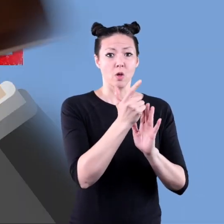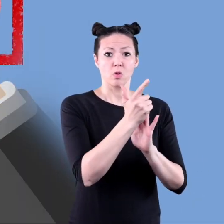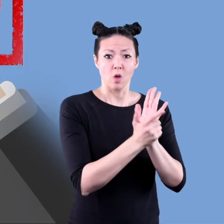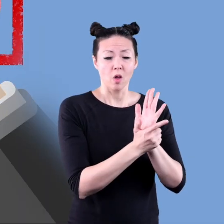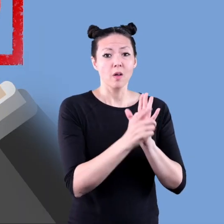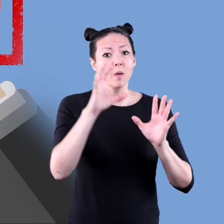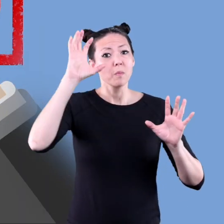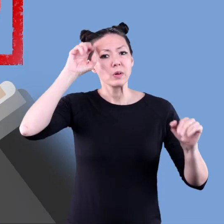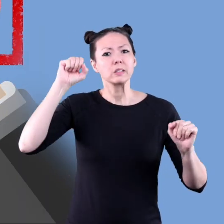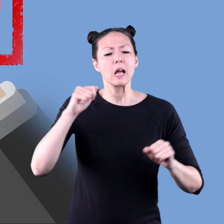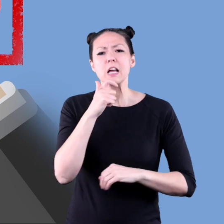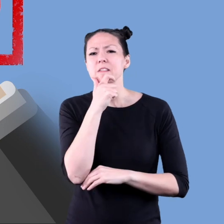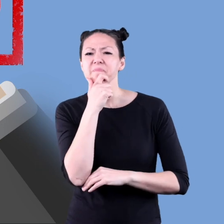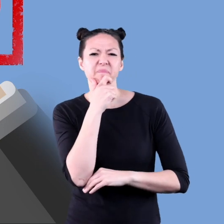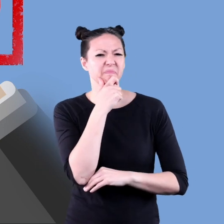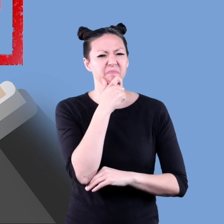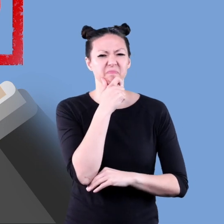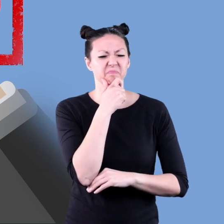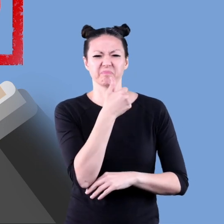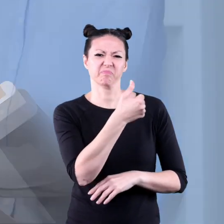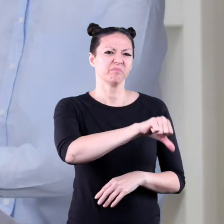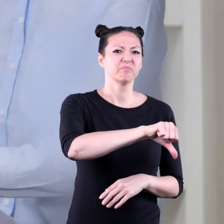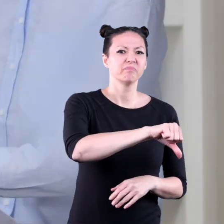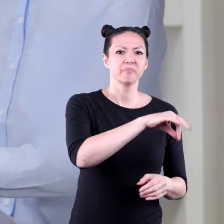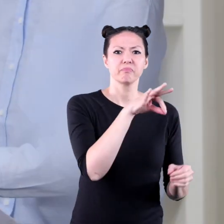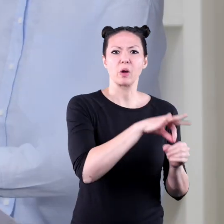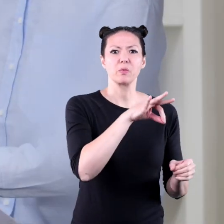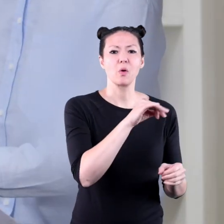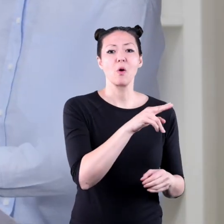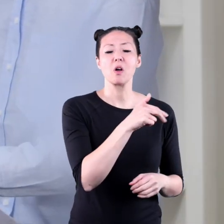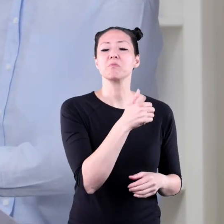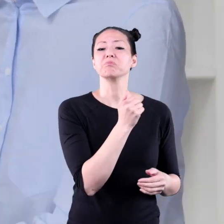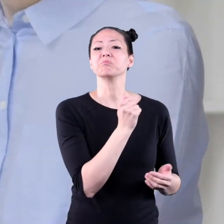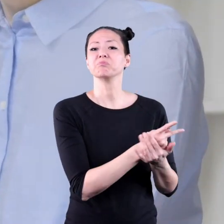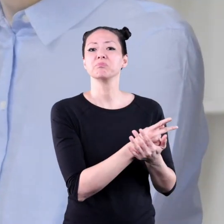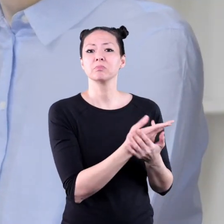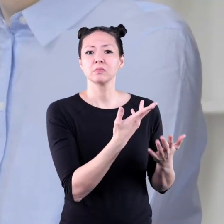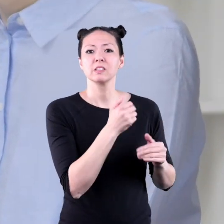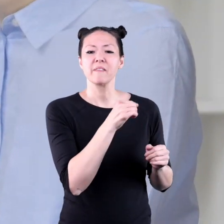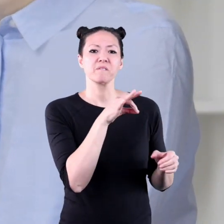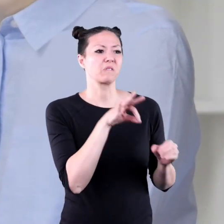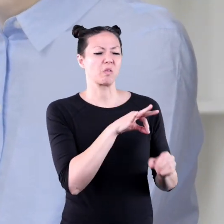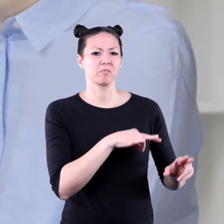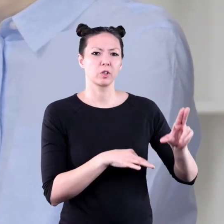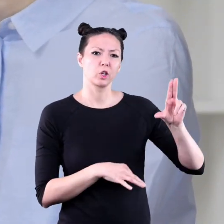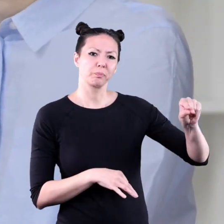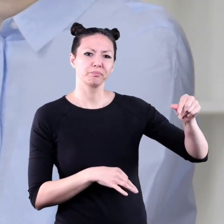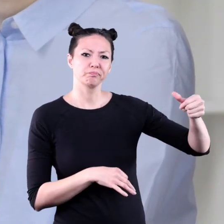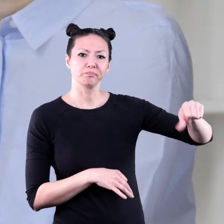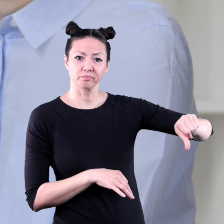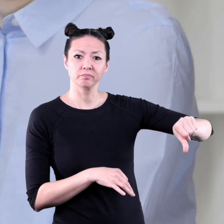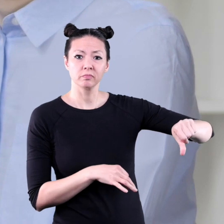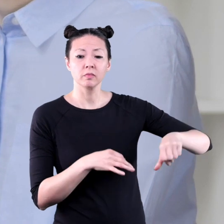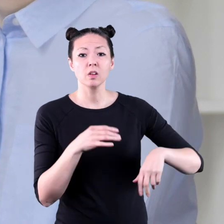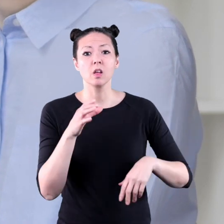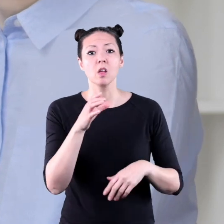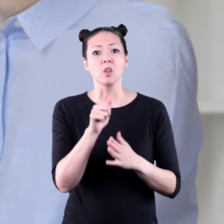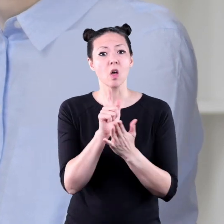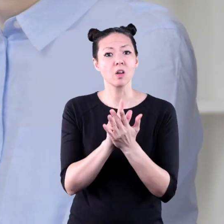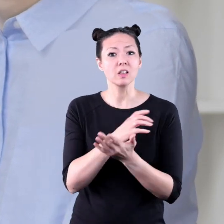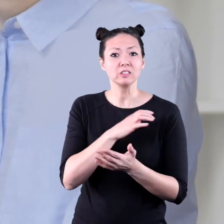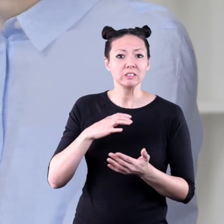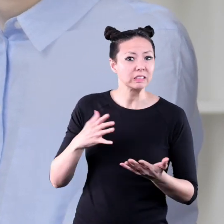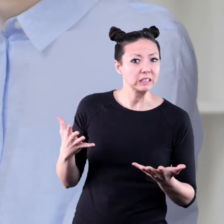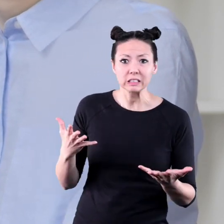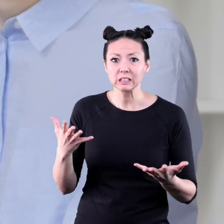can decide to veto those laws. That means he can vote no to the laws that Congress makes if he doesn't think